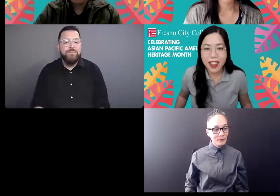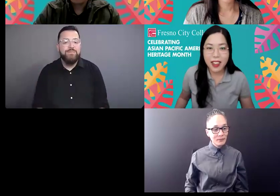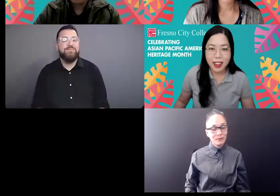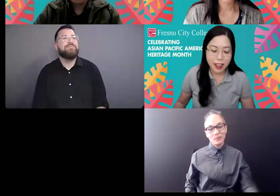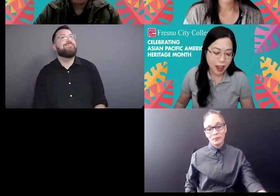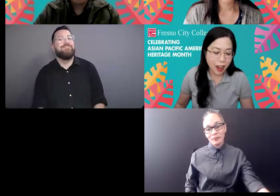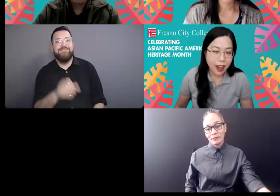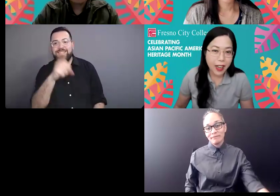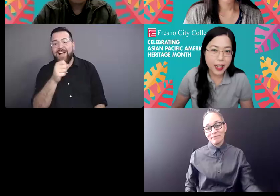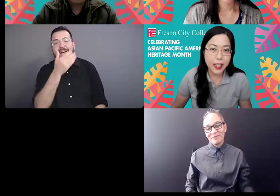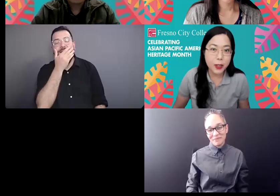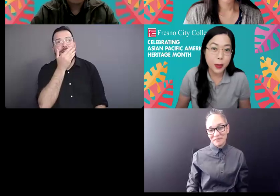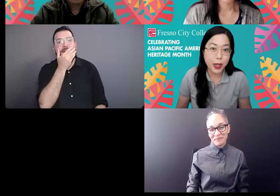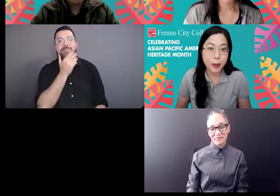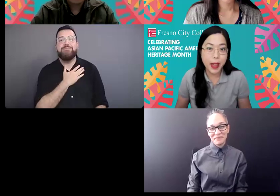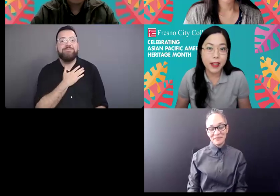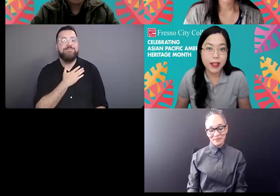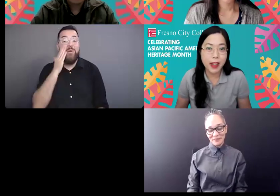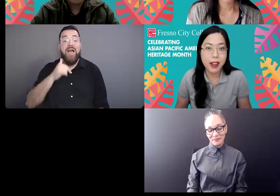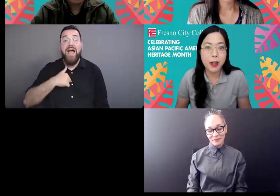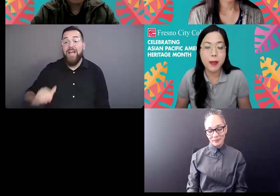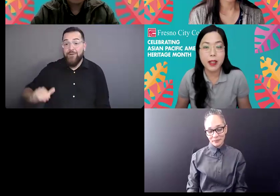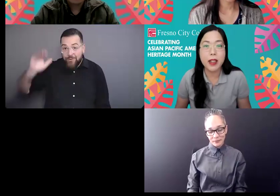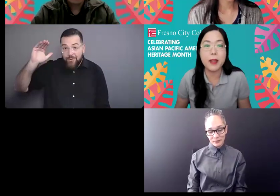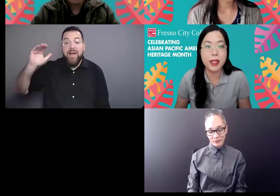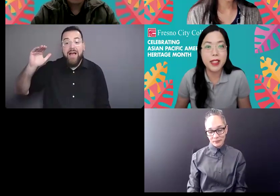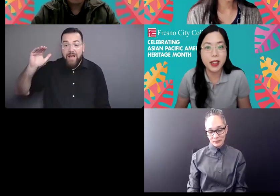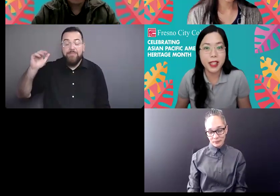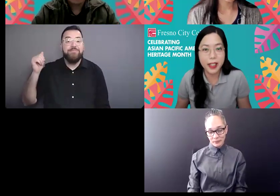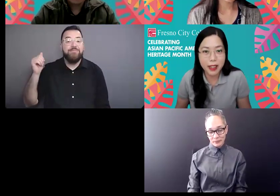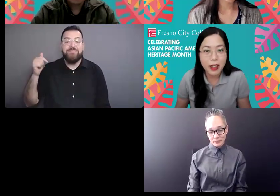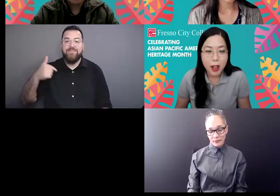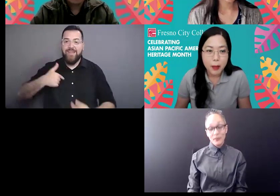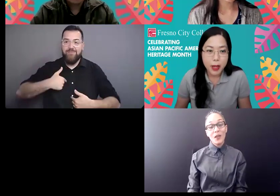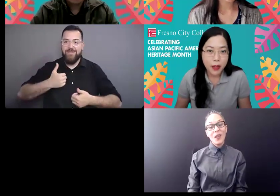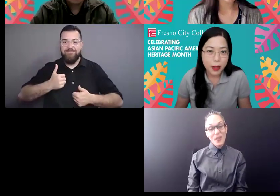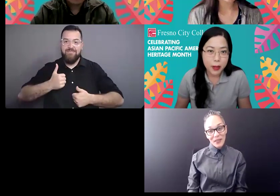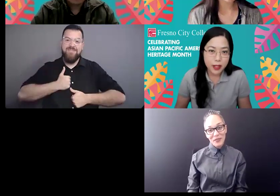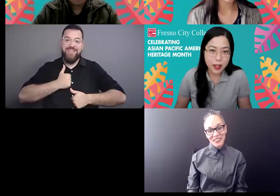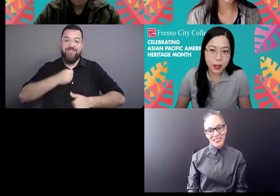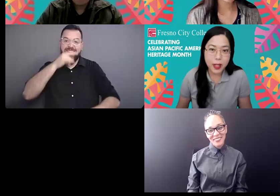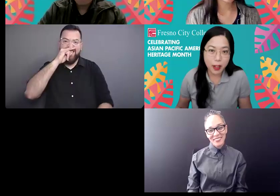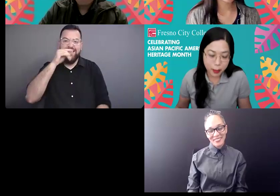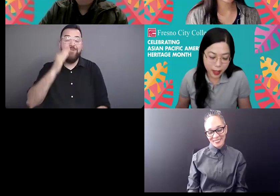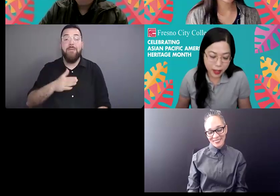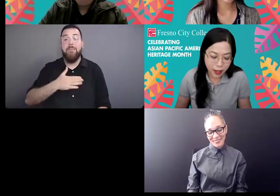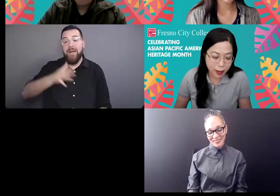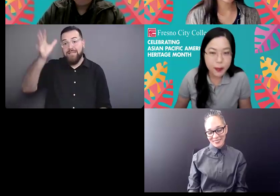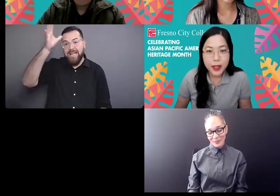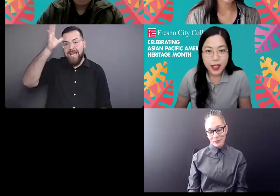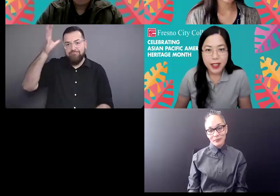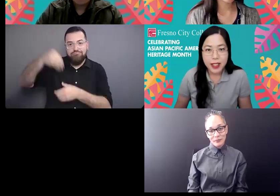Yes, I grew up as a military kid. My father was in the US